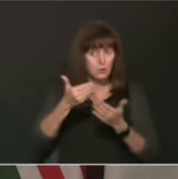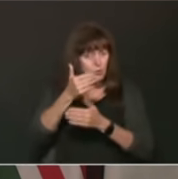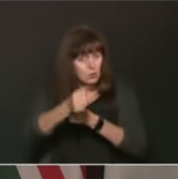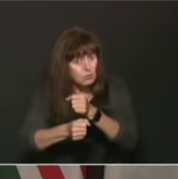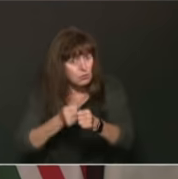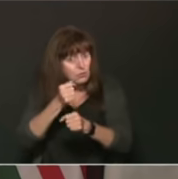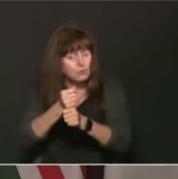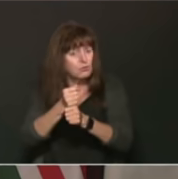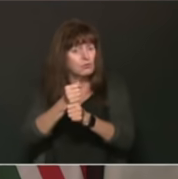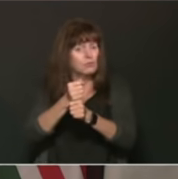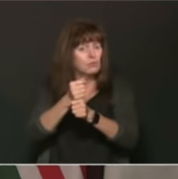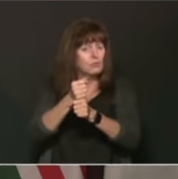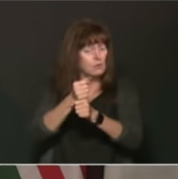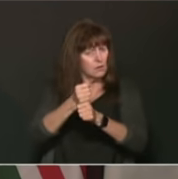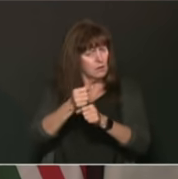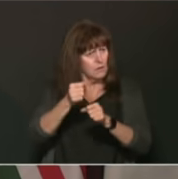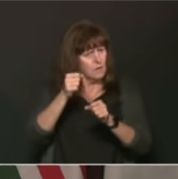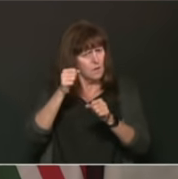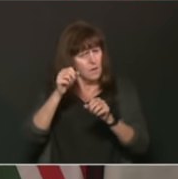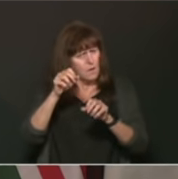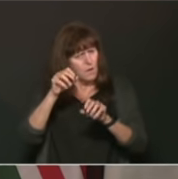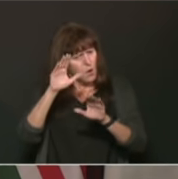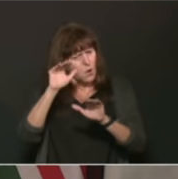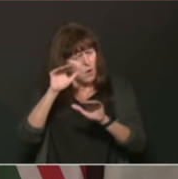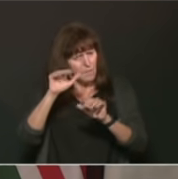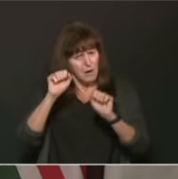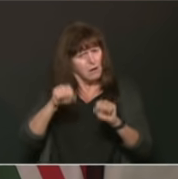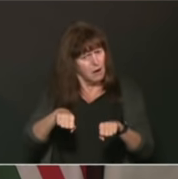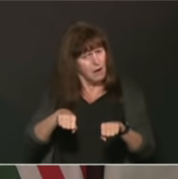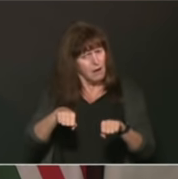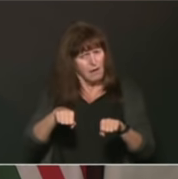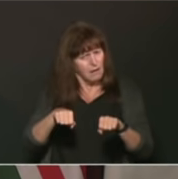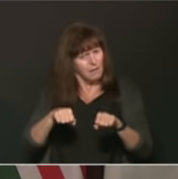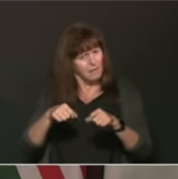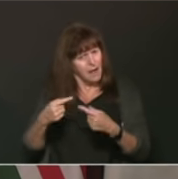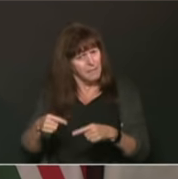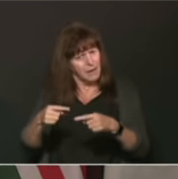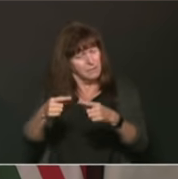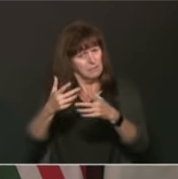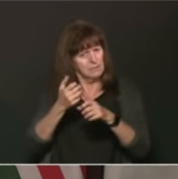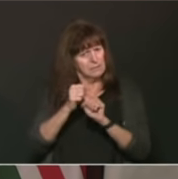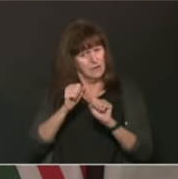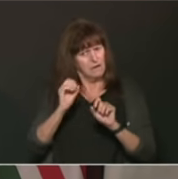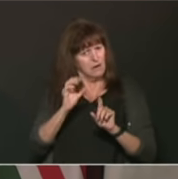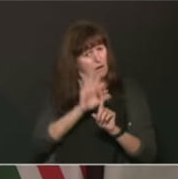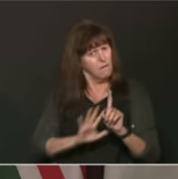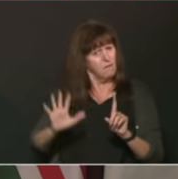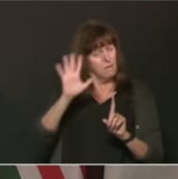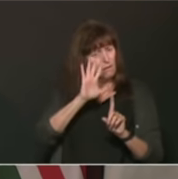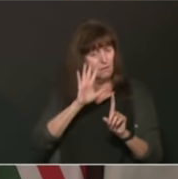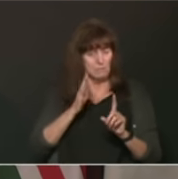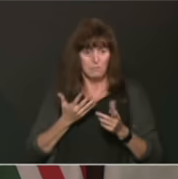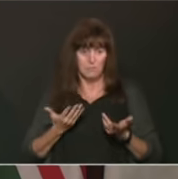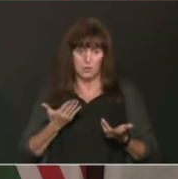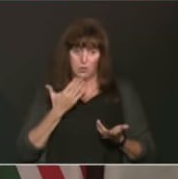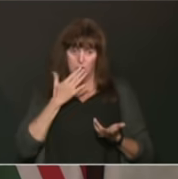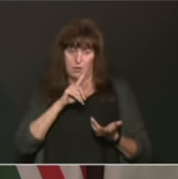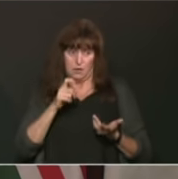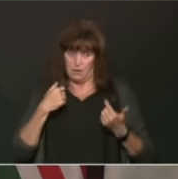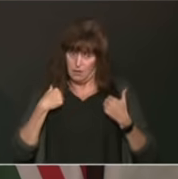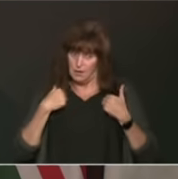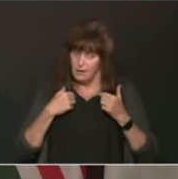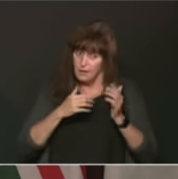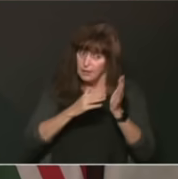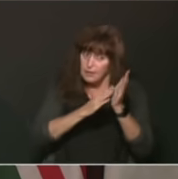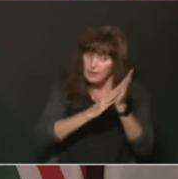and having them occur safely in Ontario as well. So great question. I applaud Ontarians why we can do this more safely